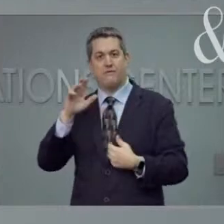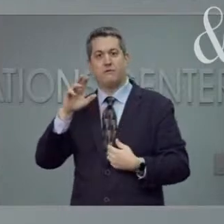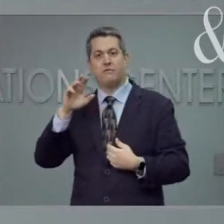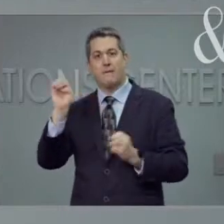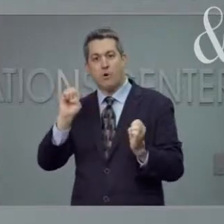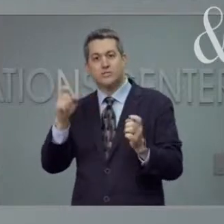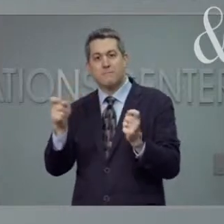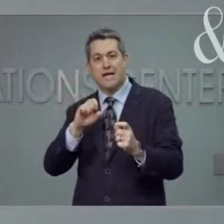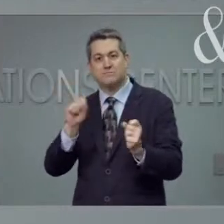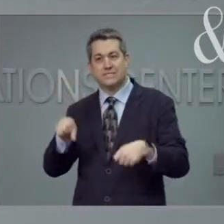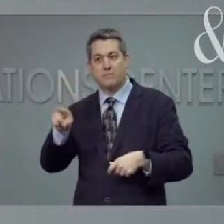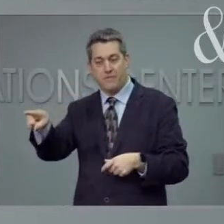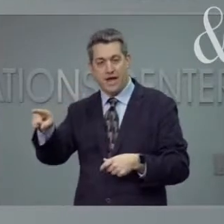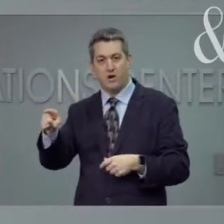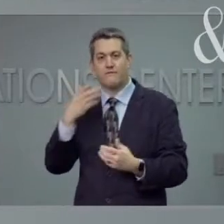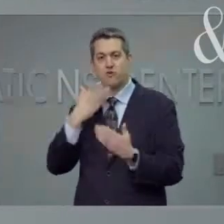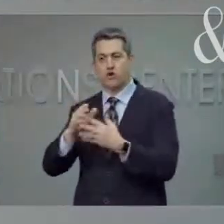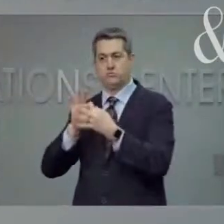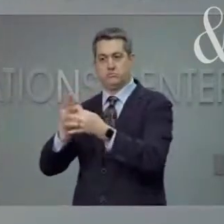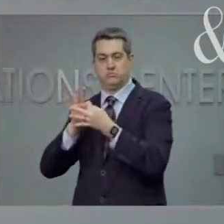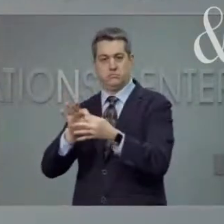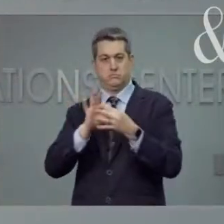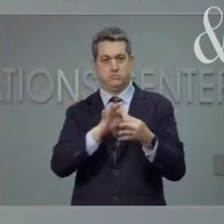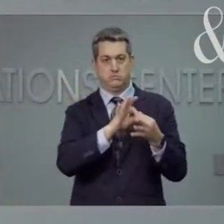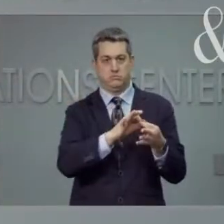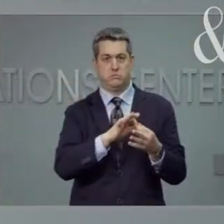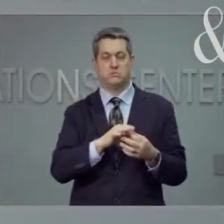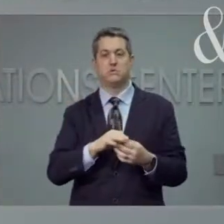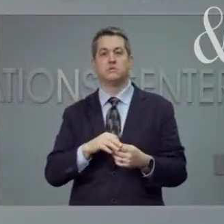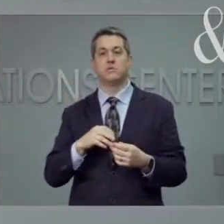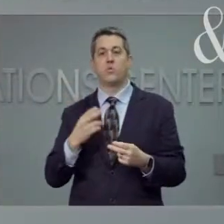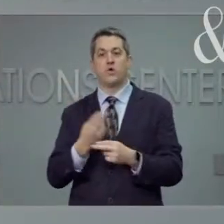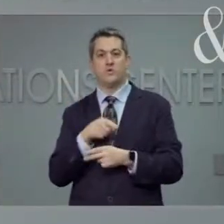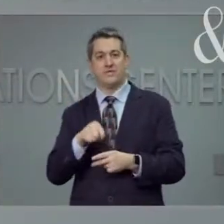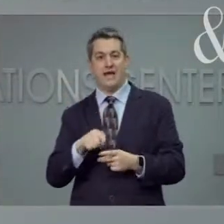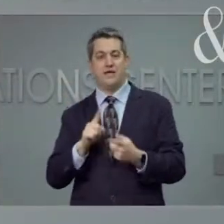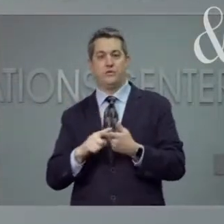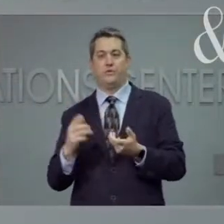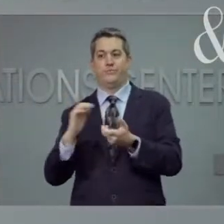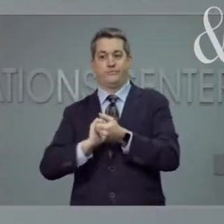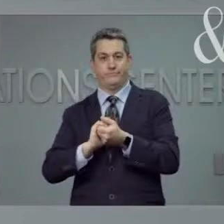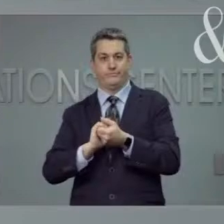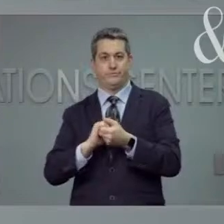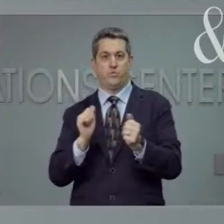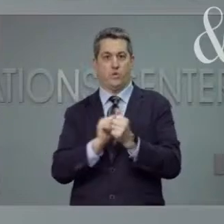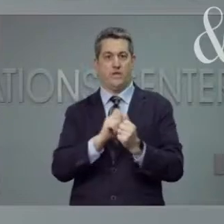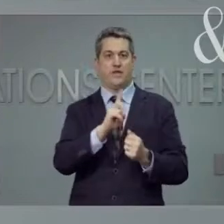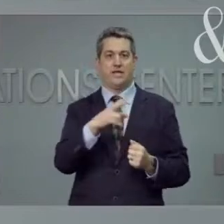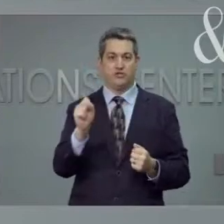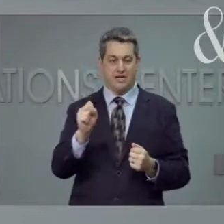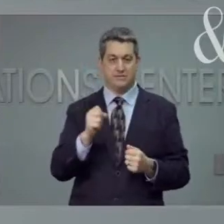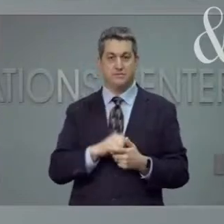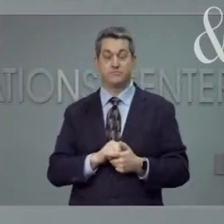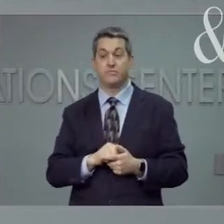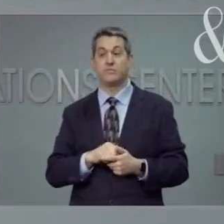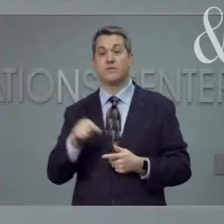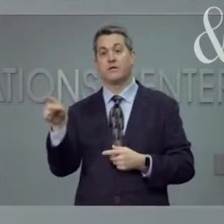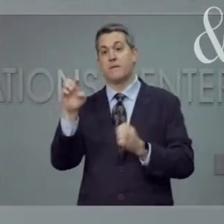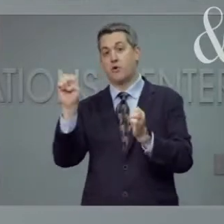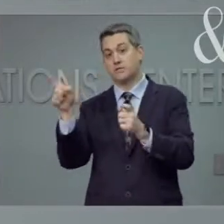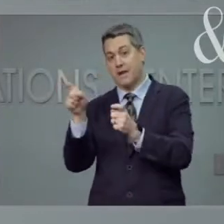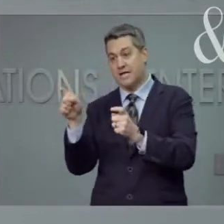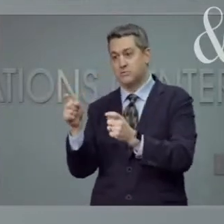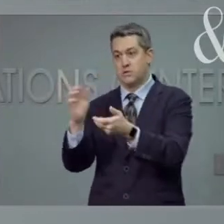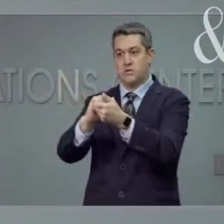we want them to be available to help local health departments. And already in counties, some of the counties have just used up